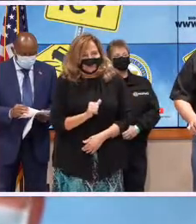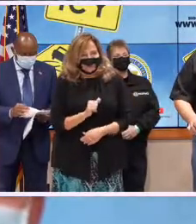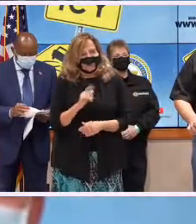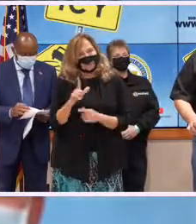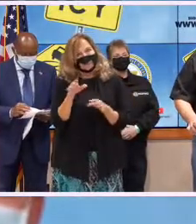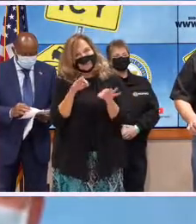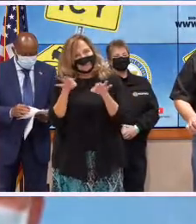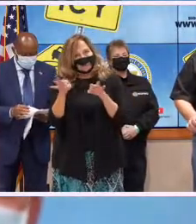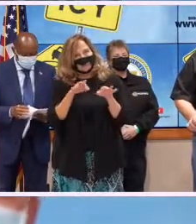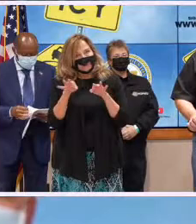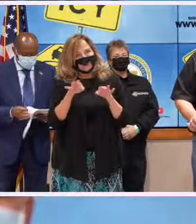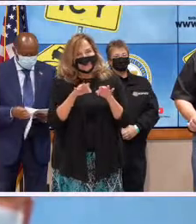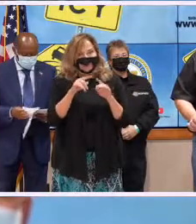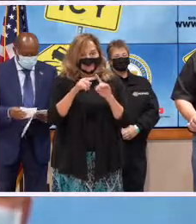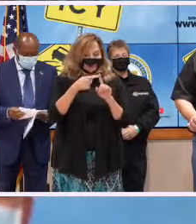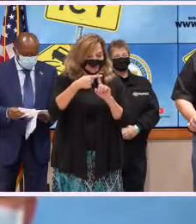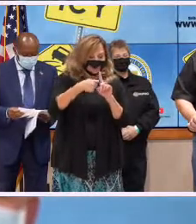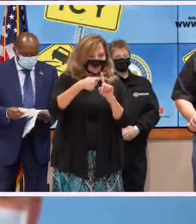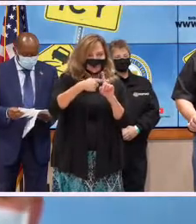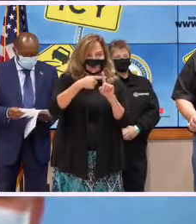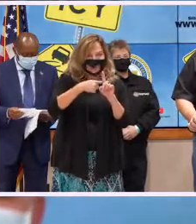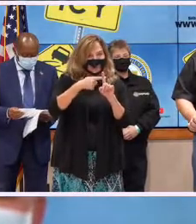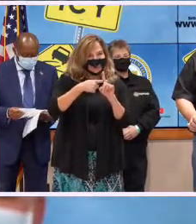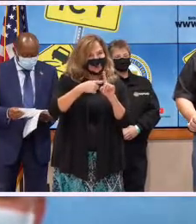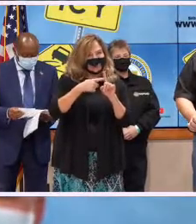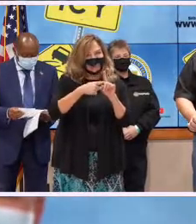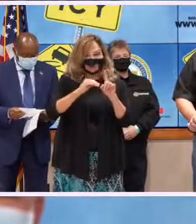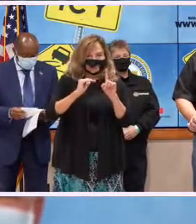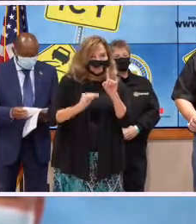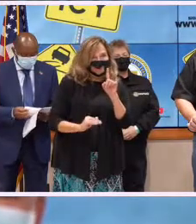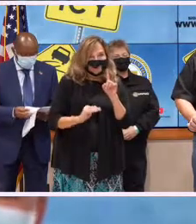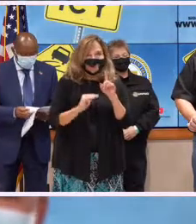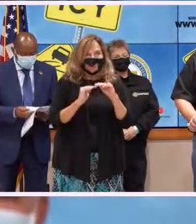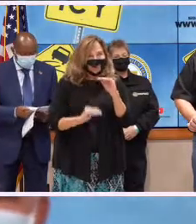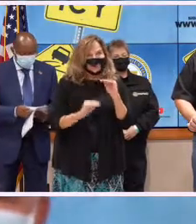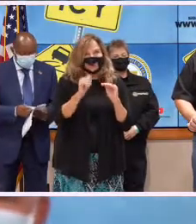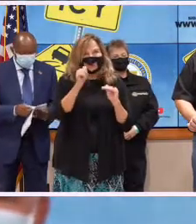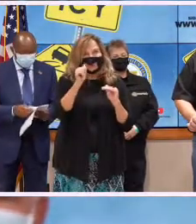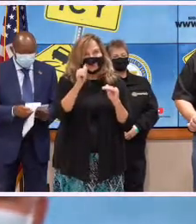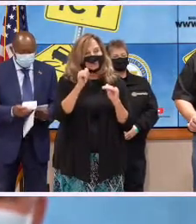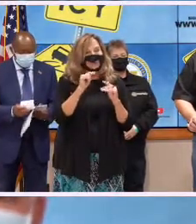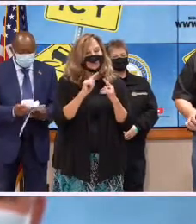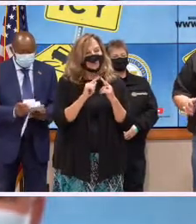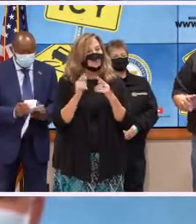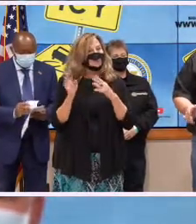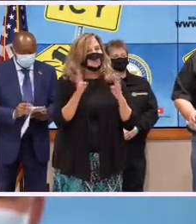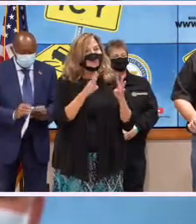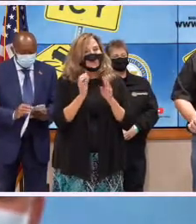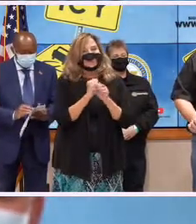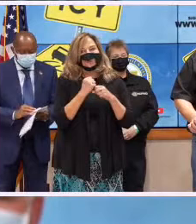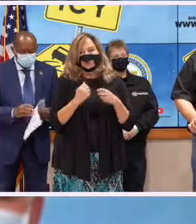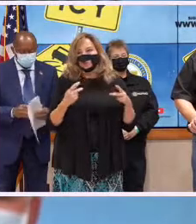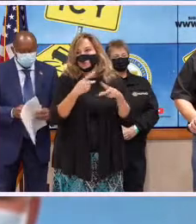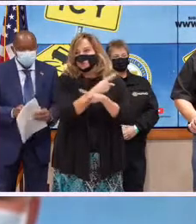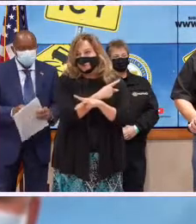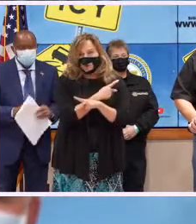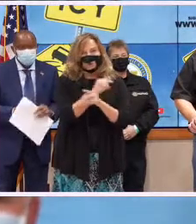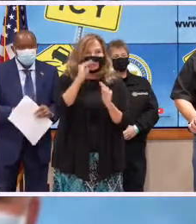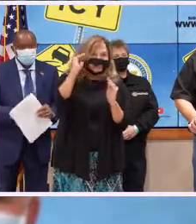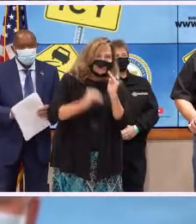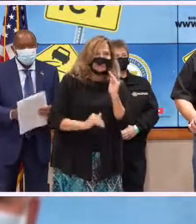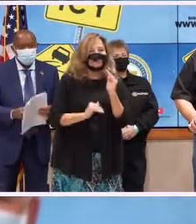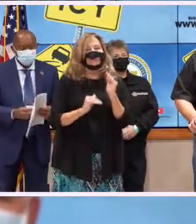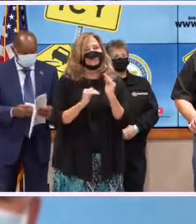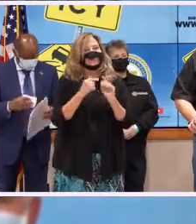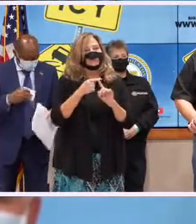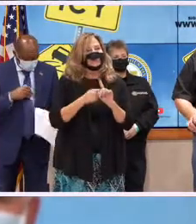say, we're talking lows in the low teens, wind chills down into the single digits. This is extreme for our area.